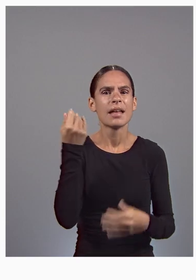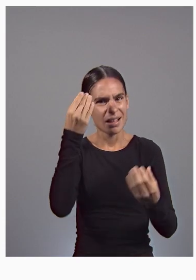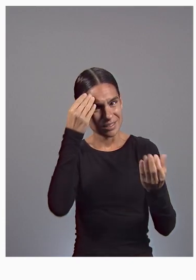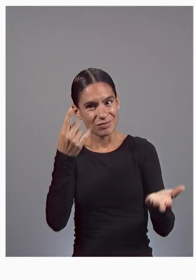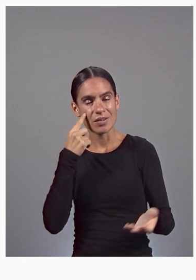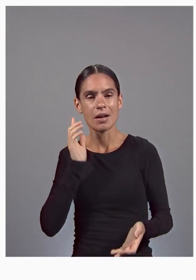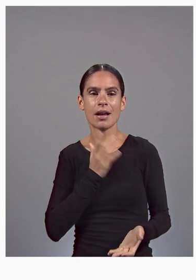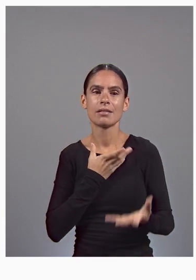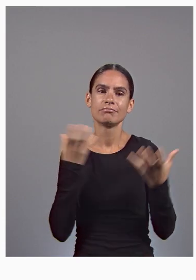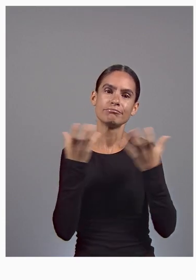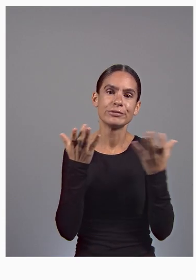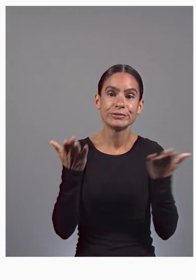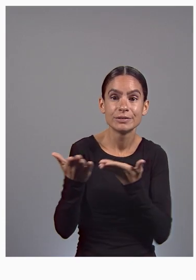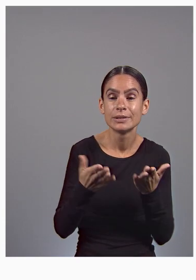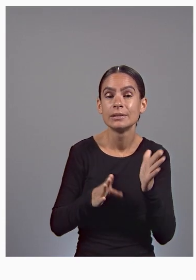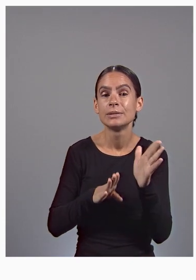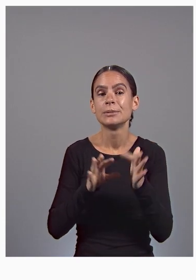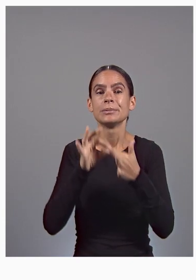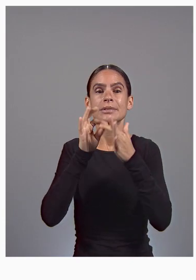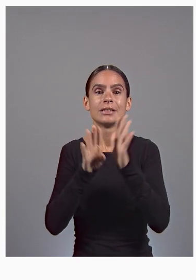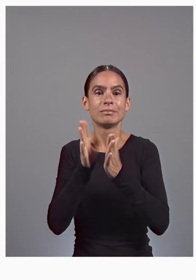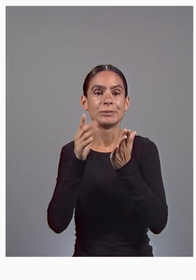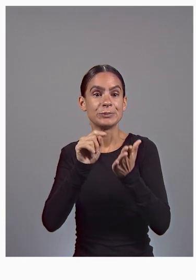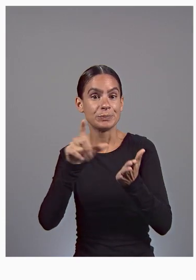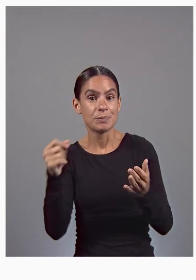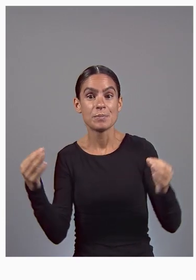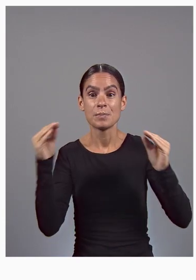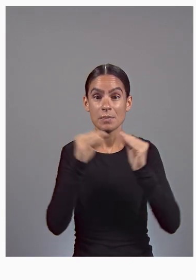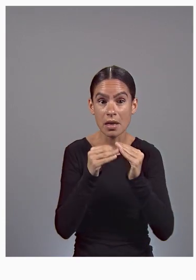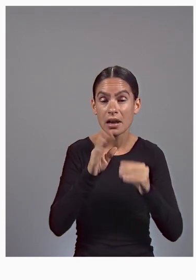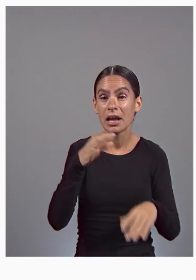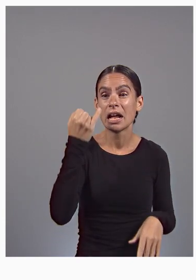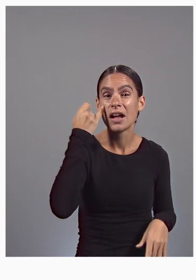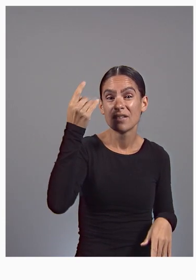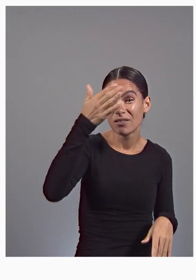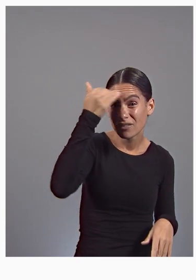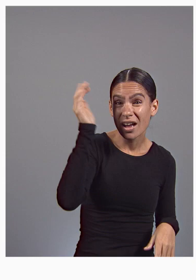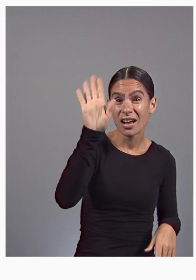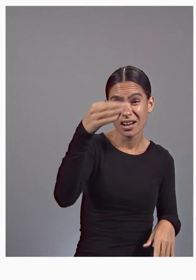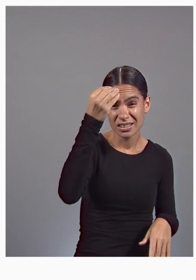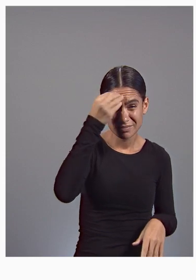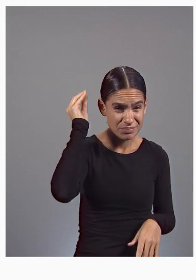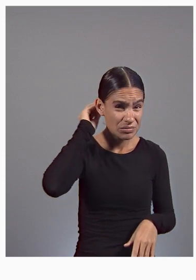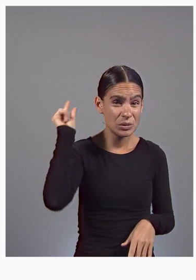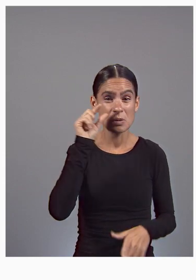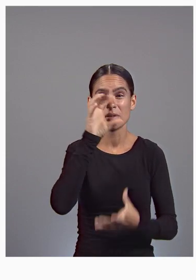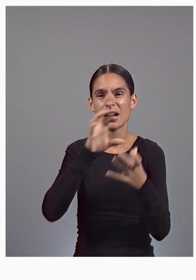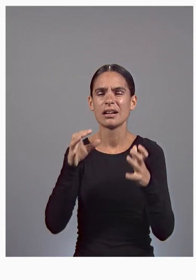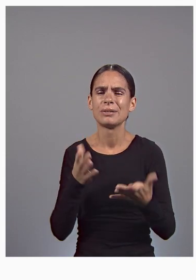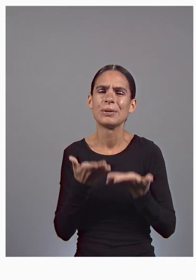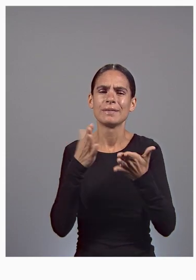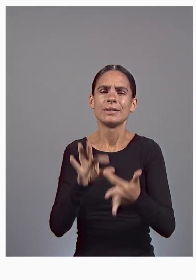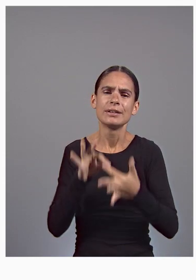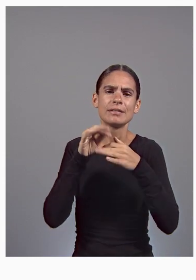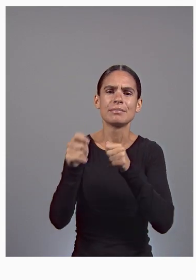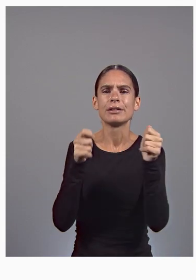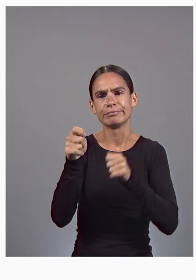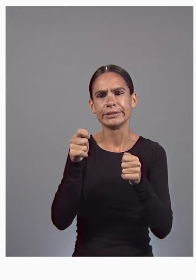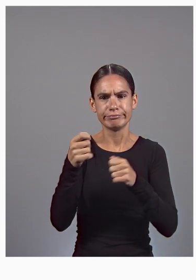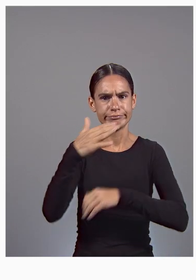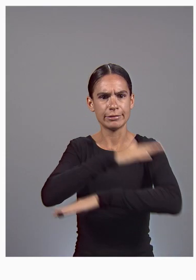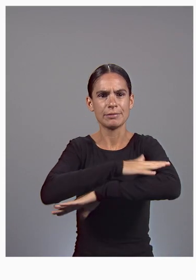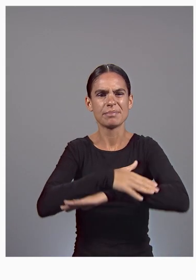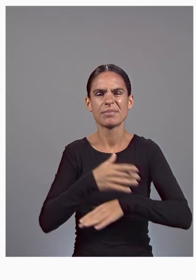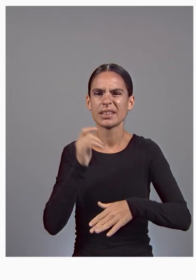So look, if you forget everything else that I've talked about here today, remember that Google Cloud has a really unique management plane that meets you where you are, but honestly